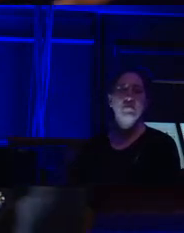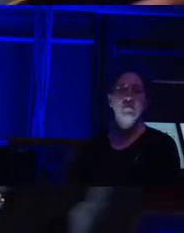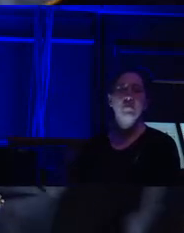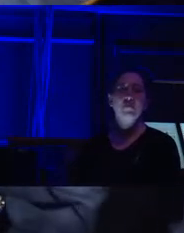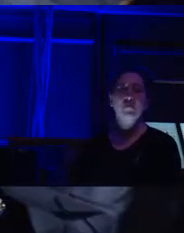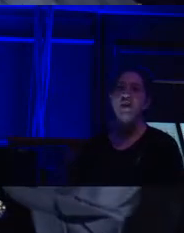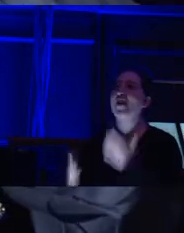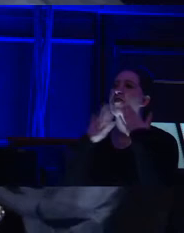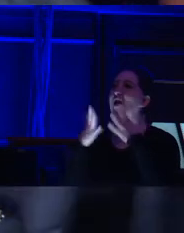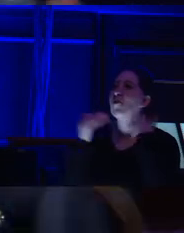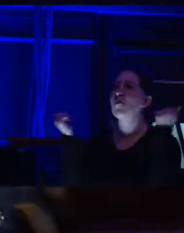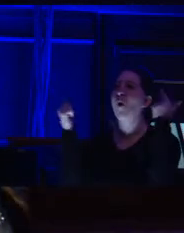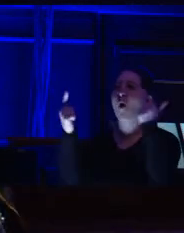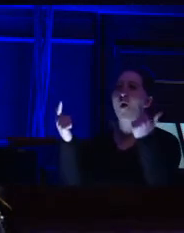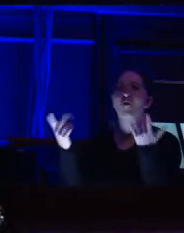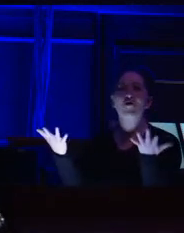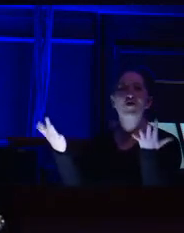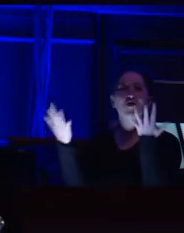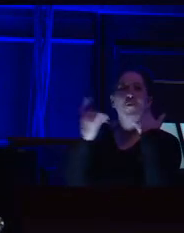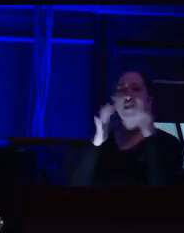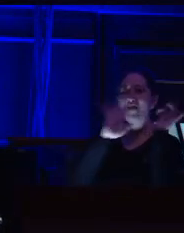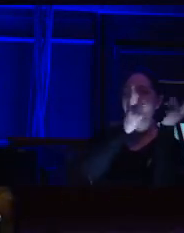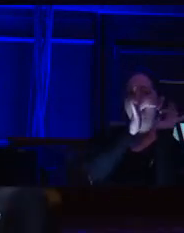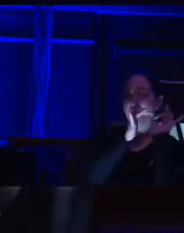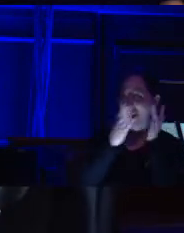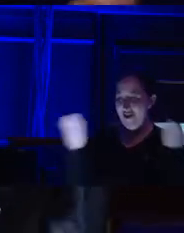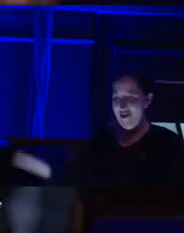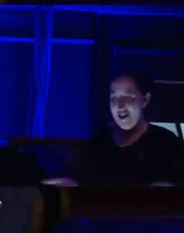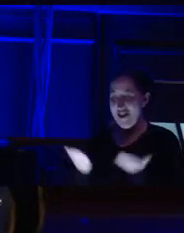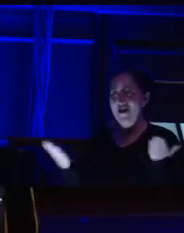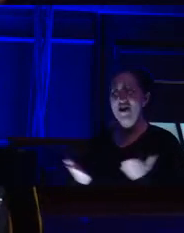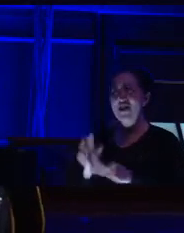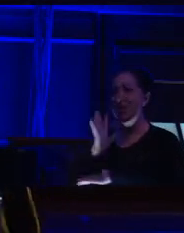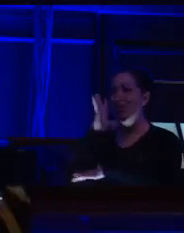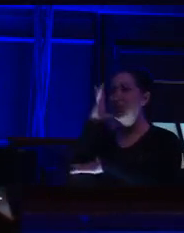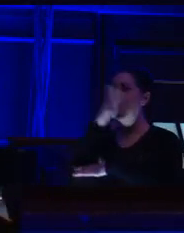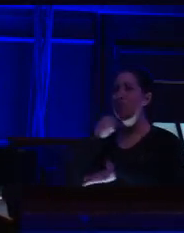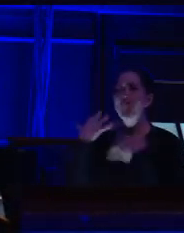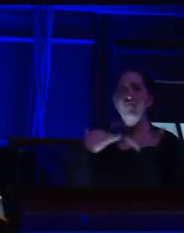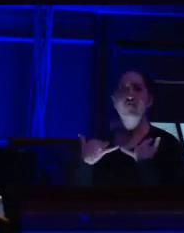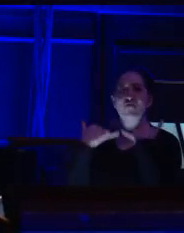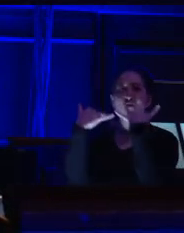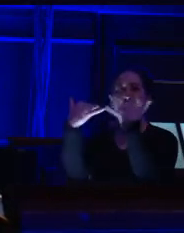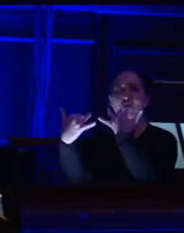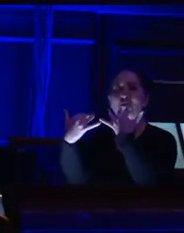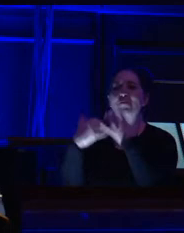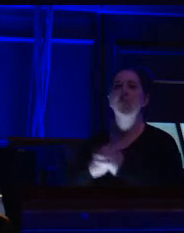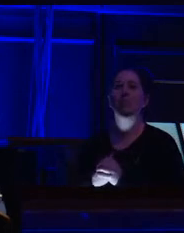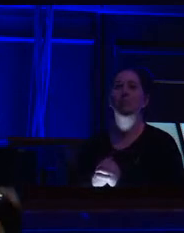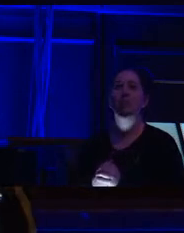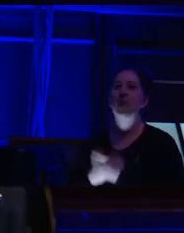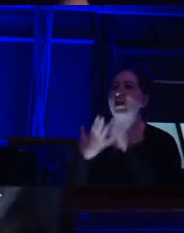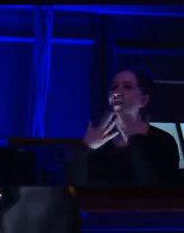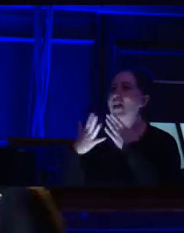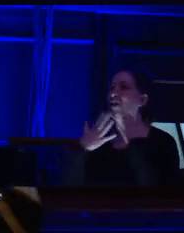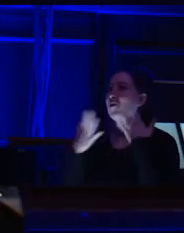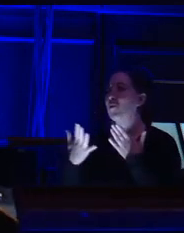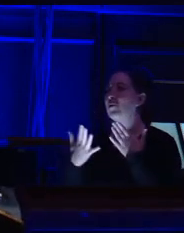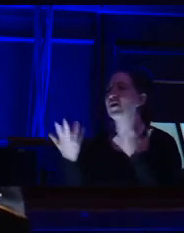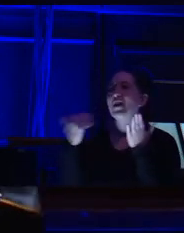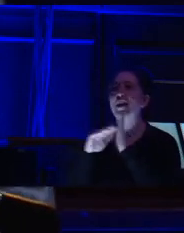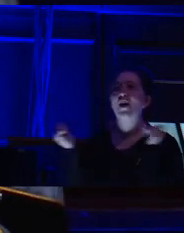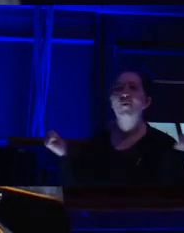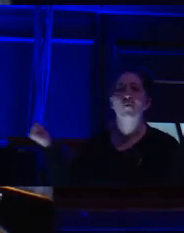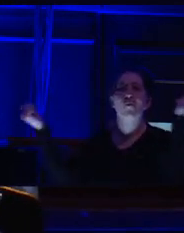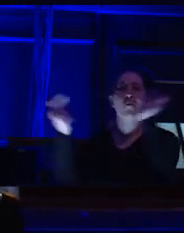Thank you all for joining us, whether online or in this magnificent auditorium. Thank you again, all of